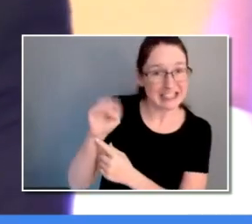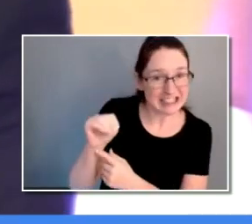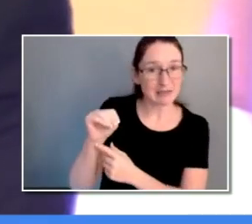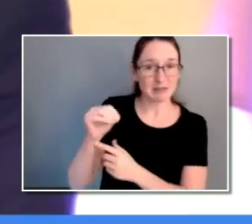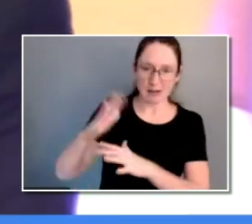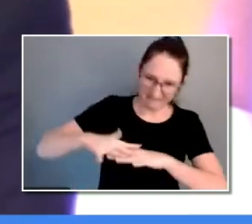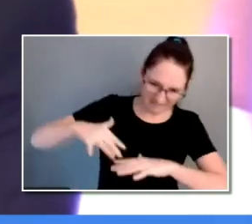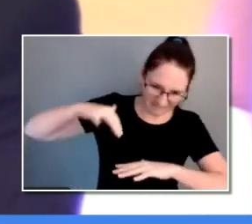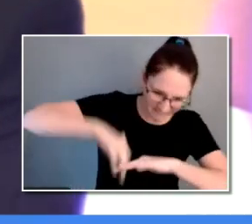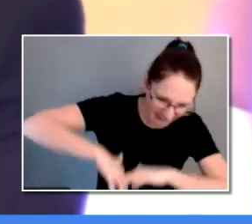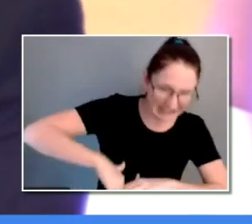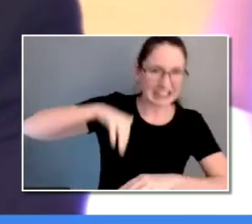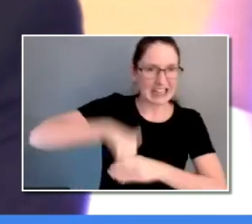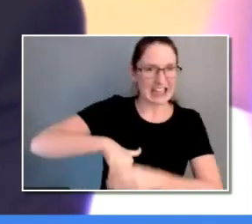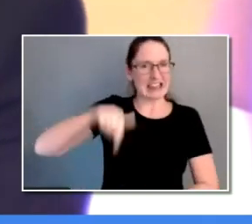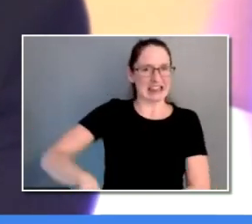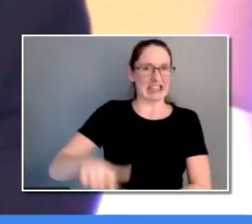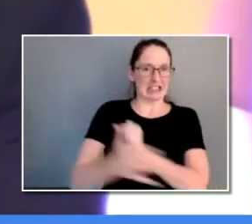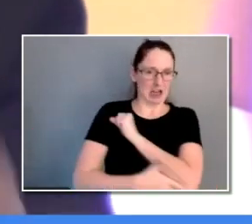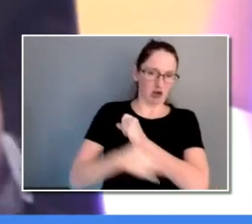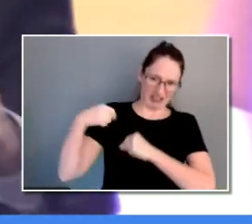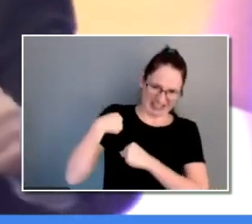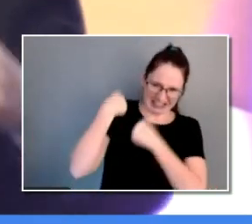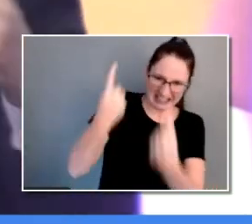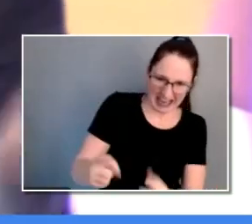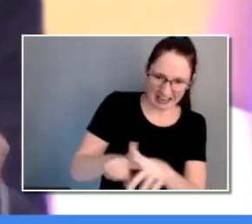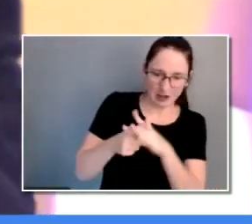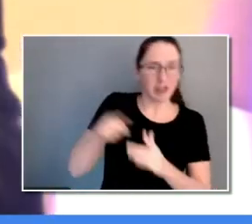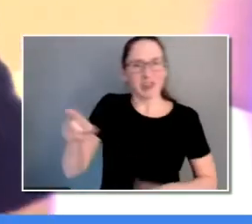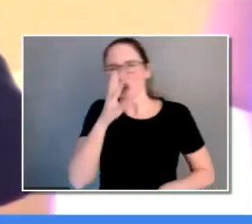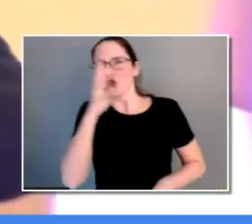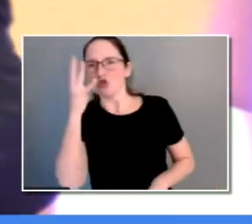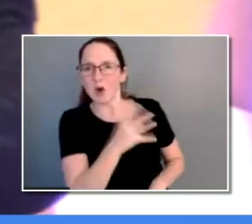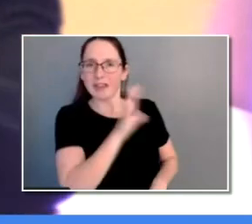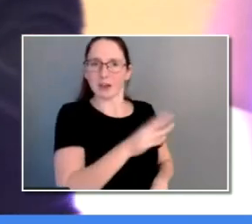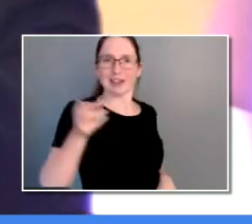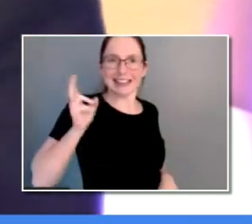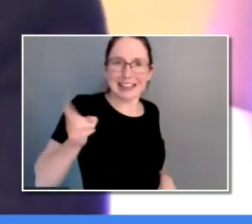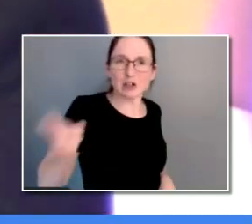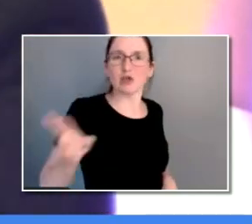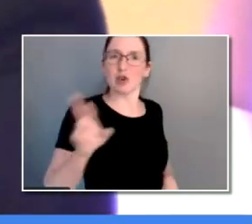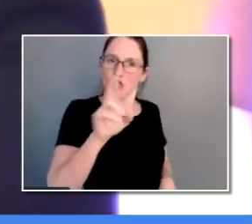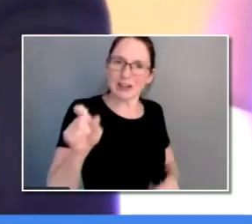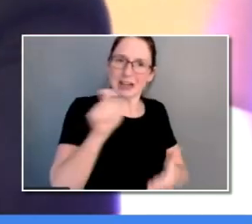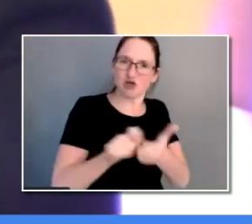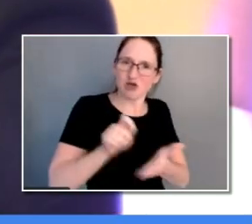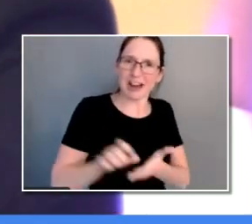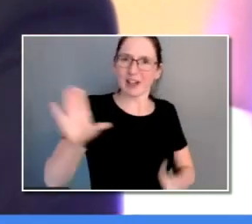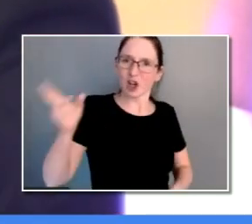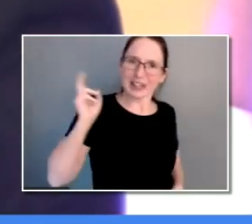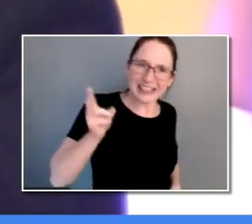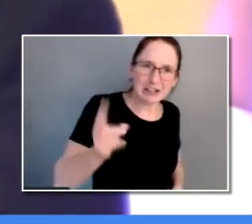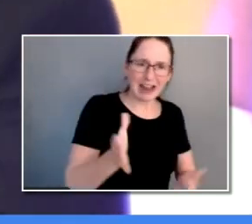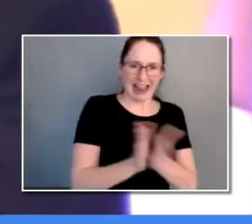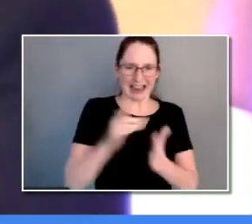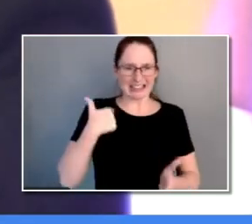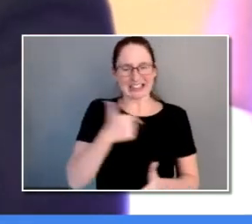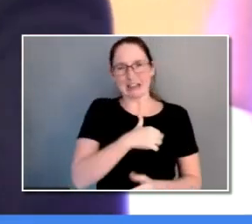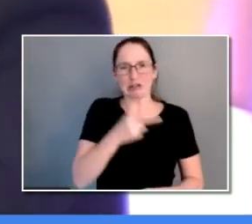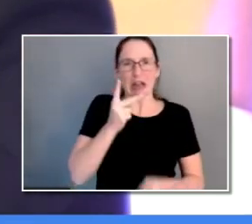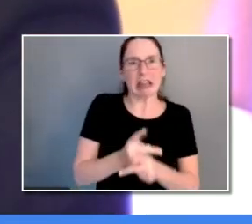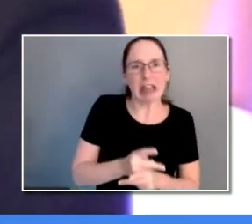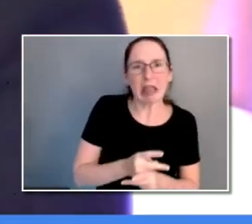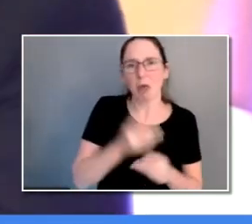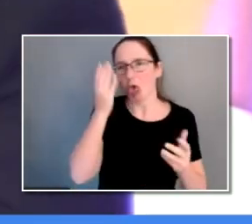embedded in this country from the start, they are ignoring their history, rewriting their history, asking us to remain ignorant in